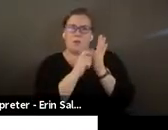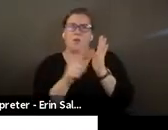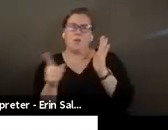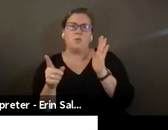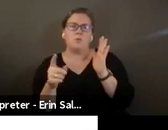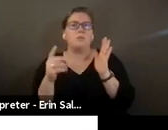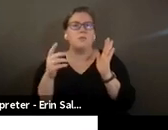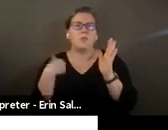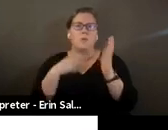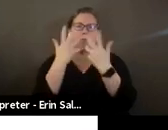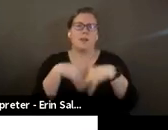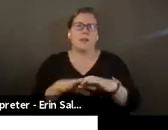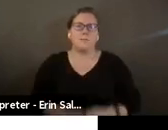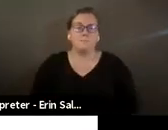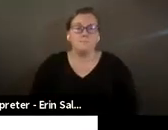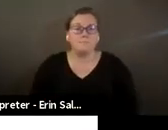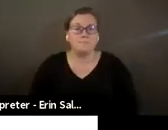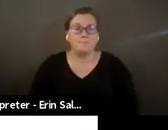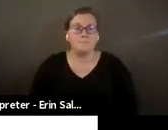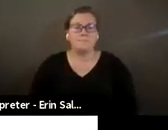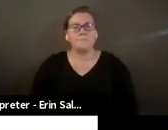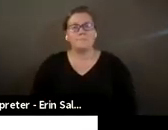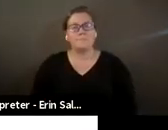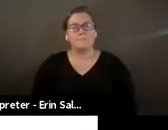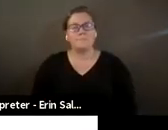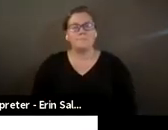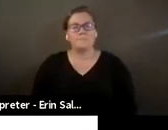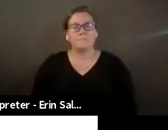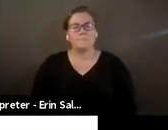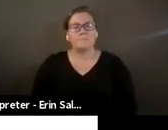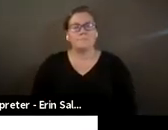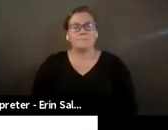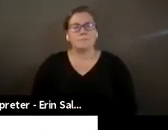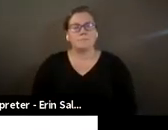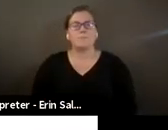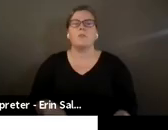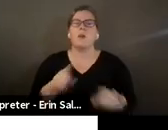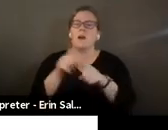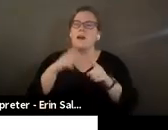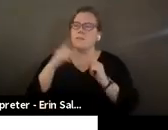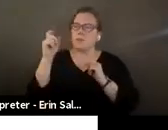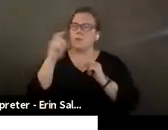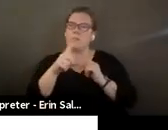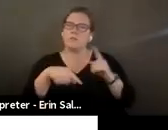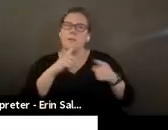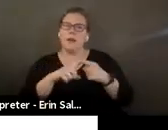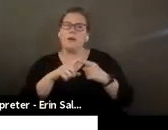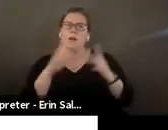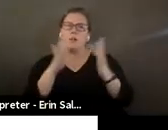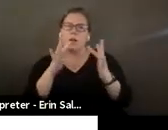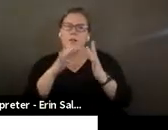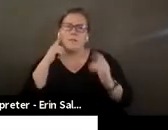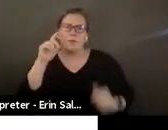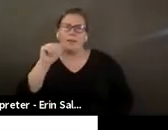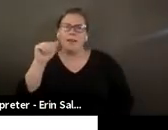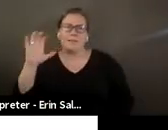Okay. Thanks. Yeah, thanks. And also, we got a question about getting the contact for the AAC app options. Yes.